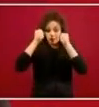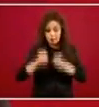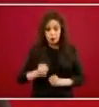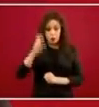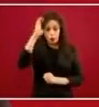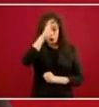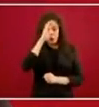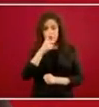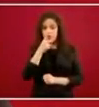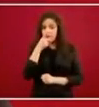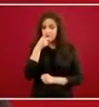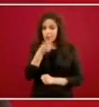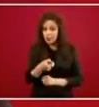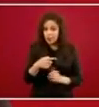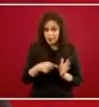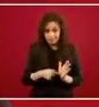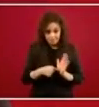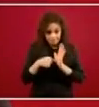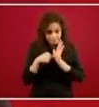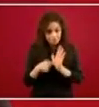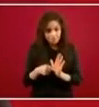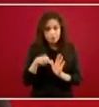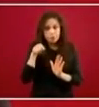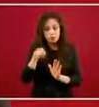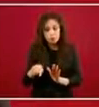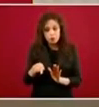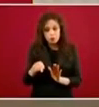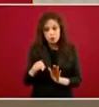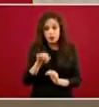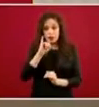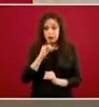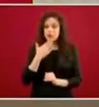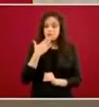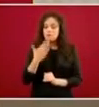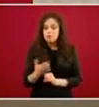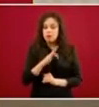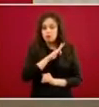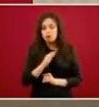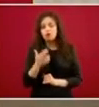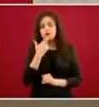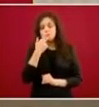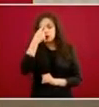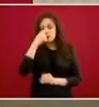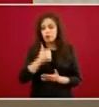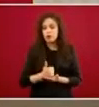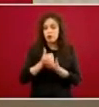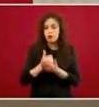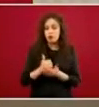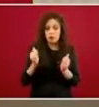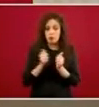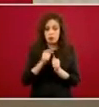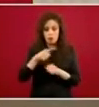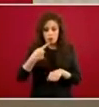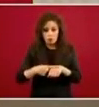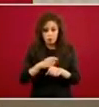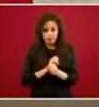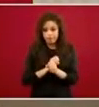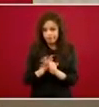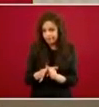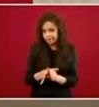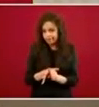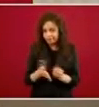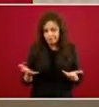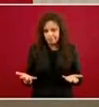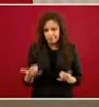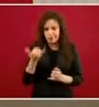completely unjustified because there is no medical or scientific solid evidence that these two drugs